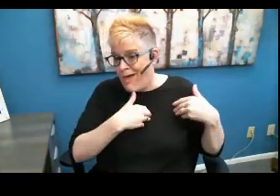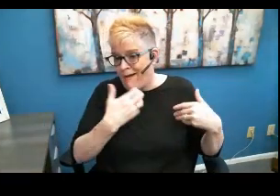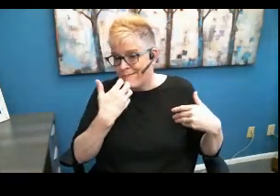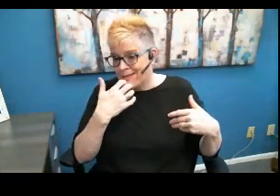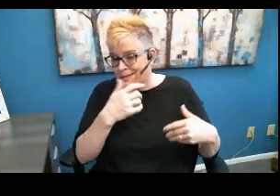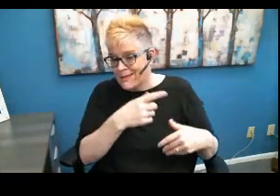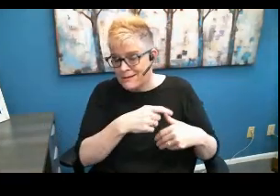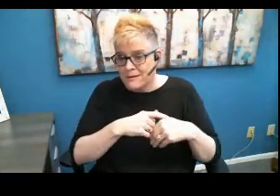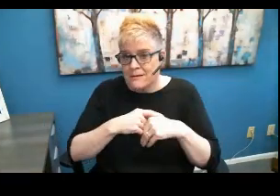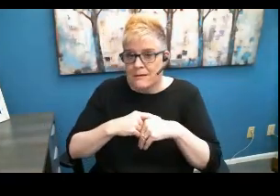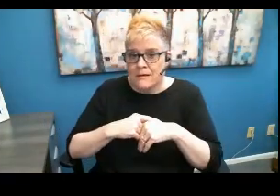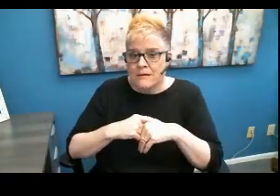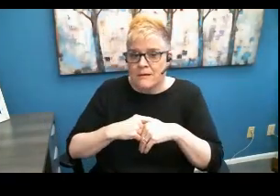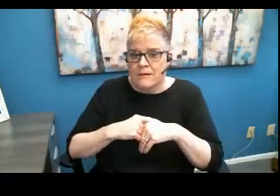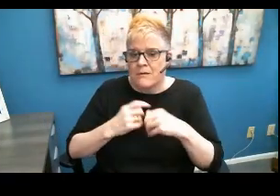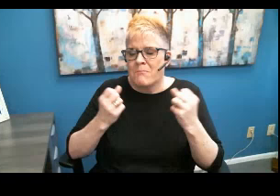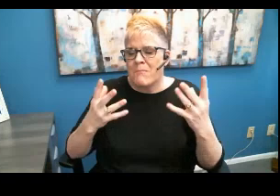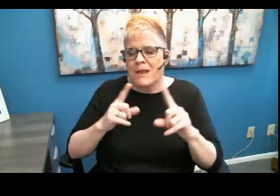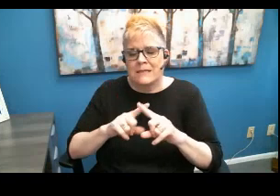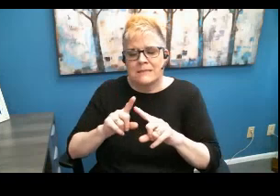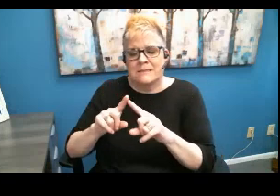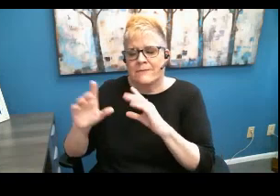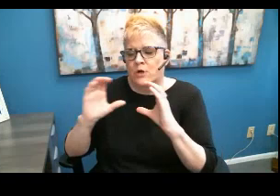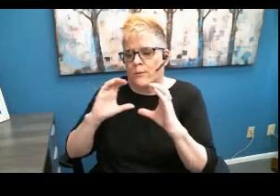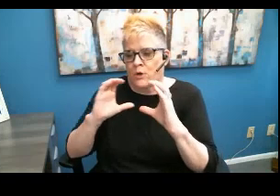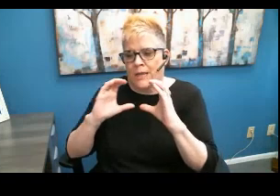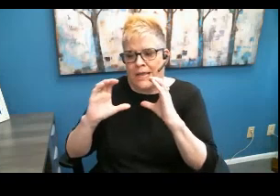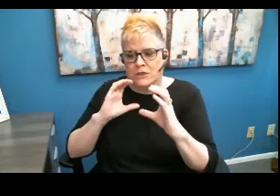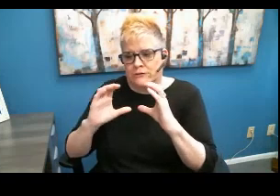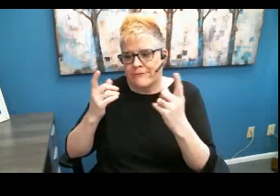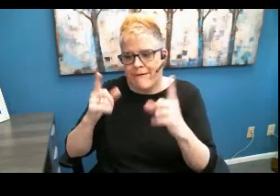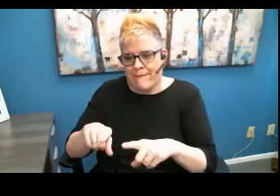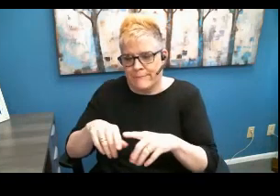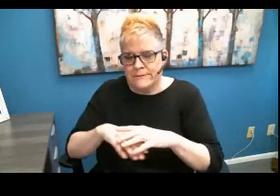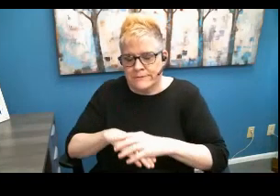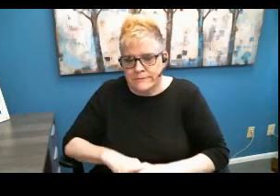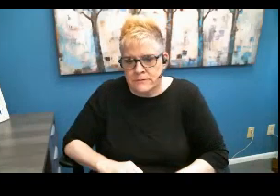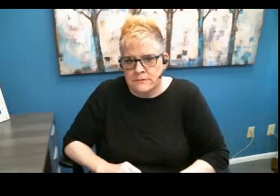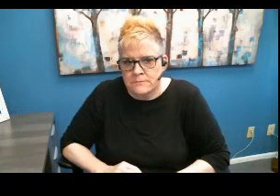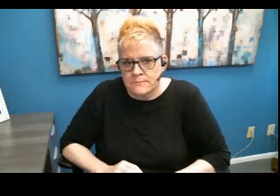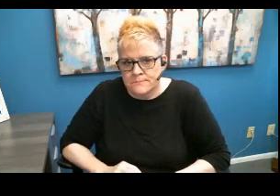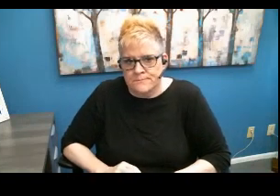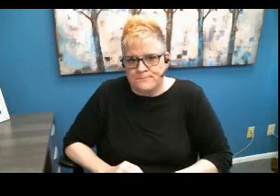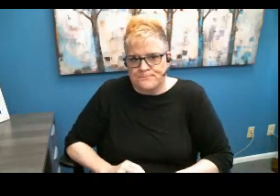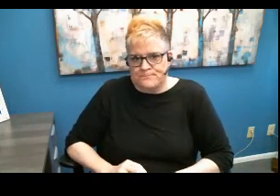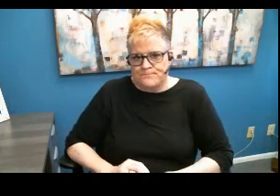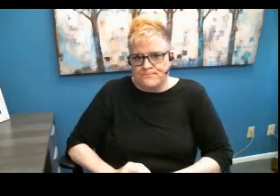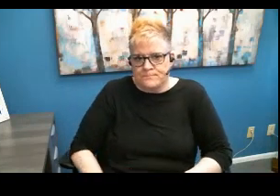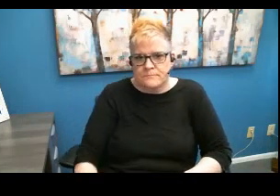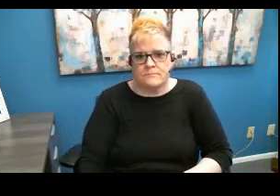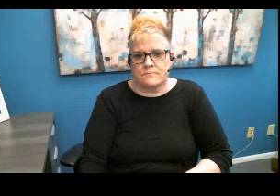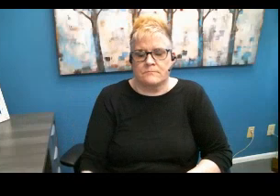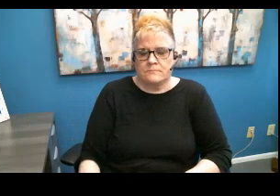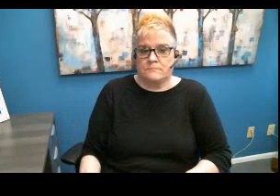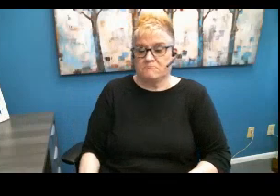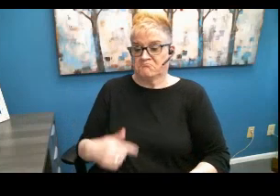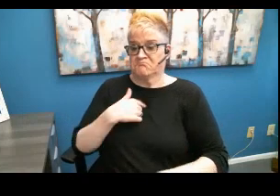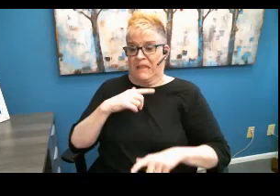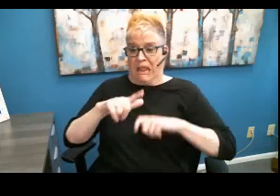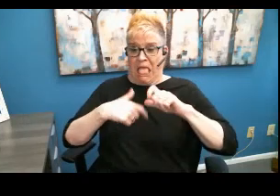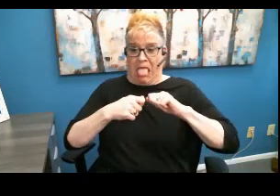So a lot of different communication avenues that we try to take. I want to kind of finish out here with